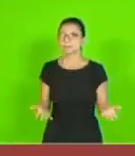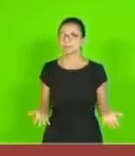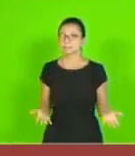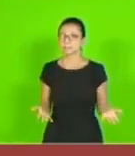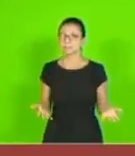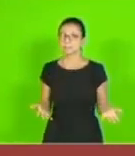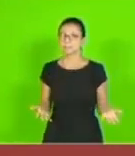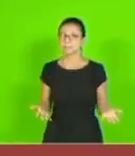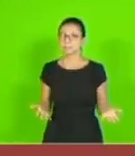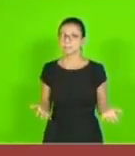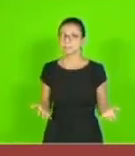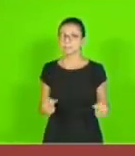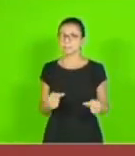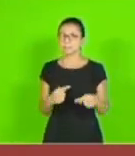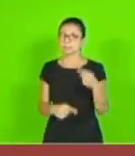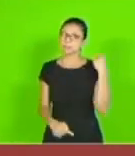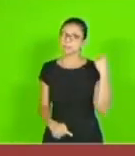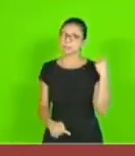We have today